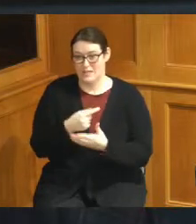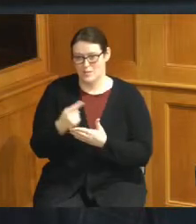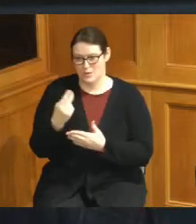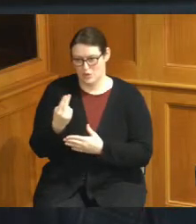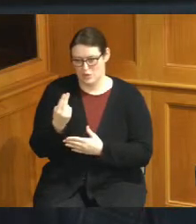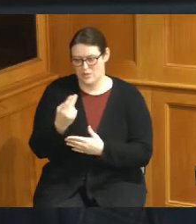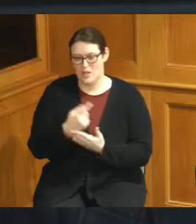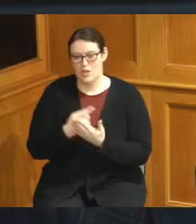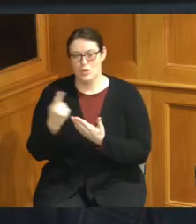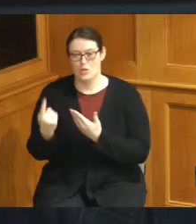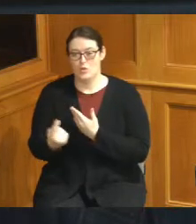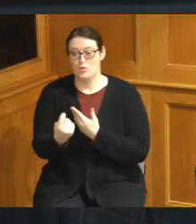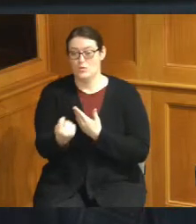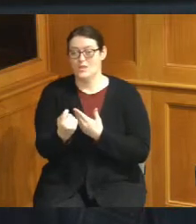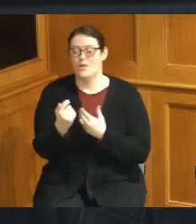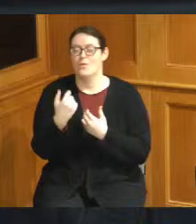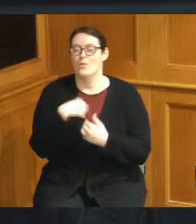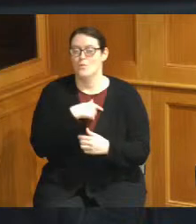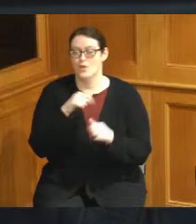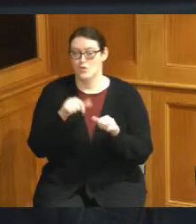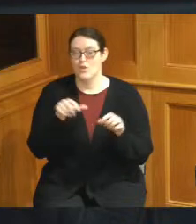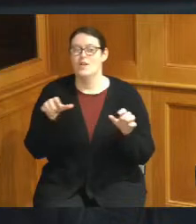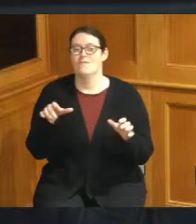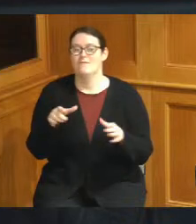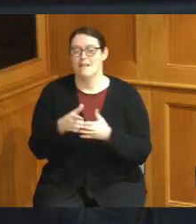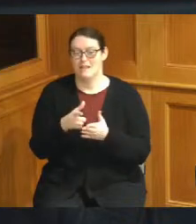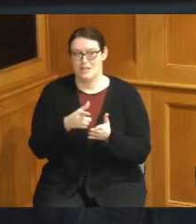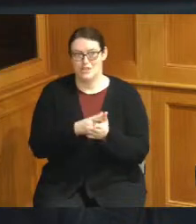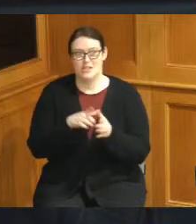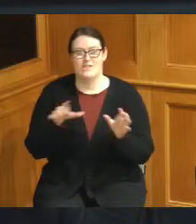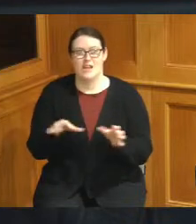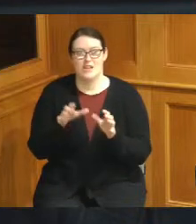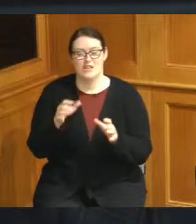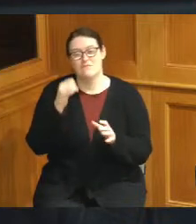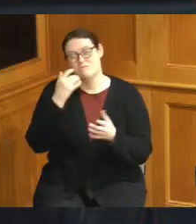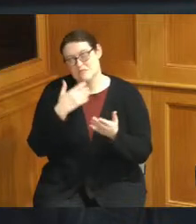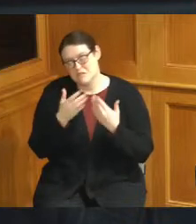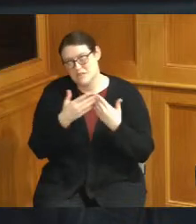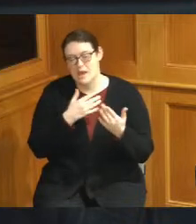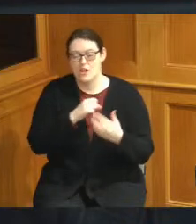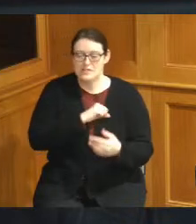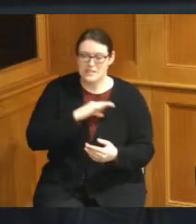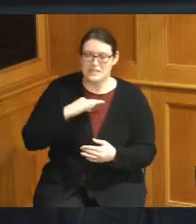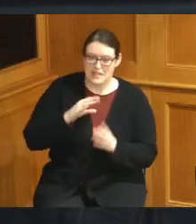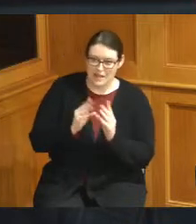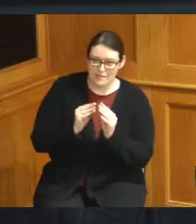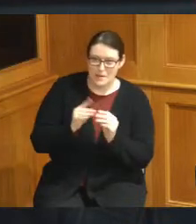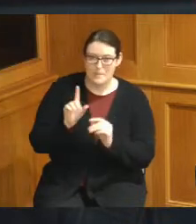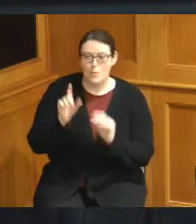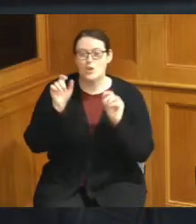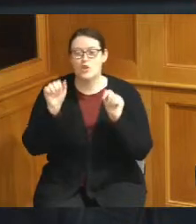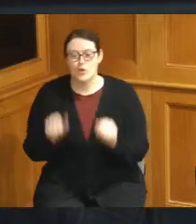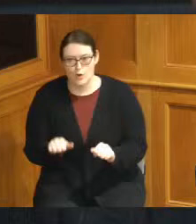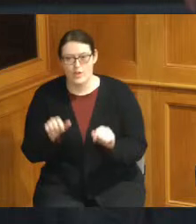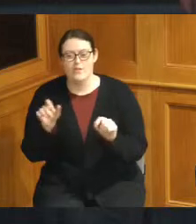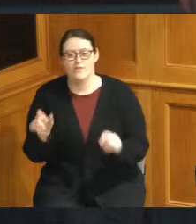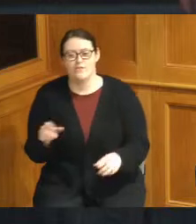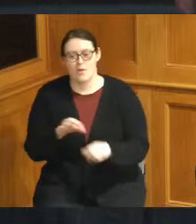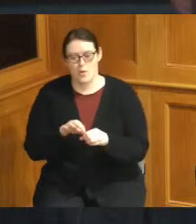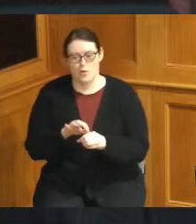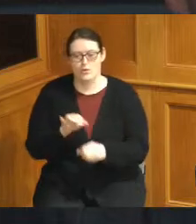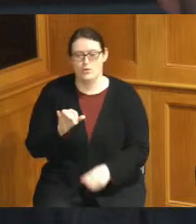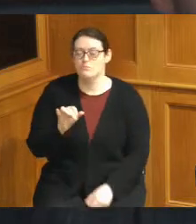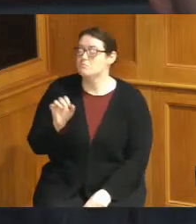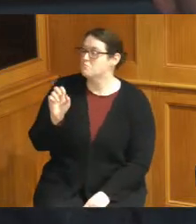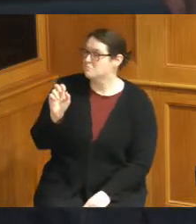Tuesday of next week, we could take legislative action, even though it's a staff meeting. and that would work for them. Yes, That they would just be need it okay. done the 10th. Yeah. Okay. All right. Thank you for